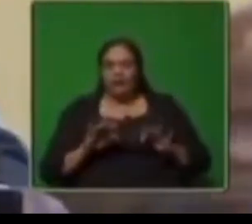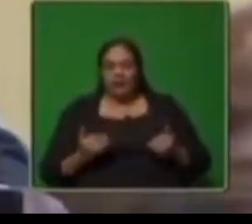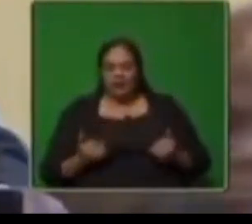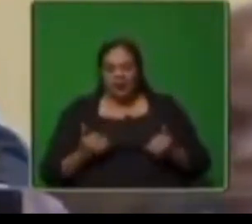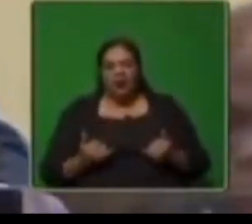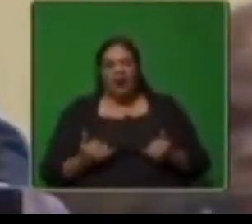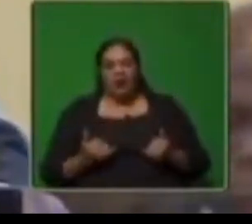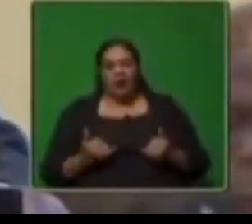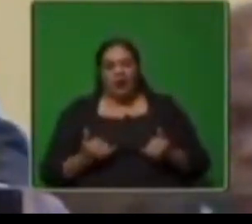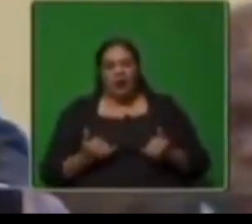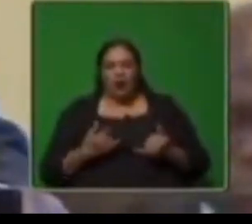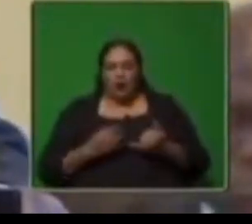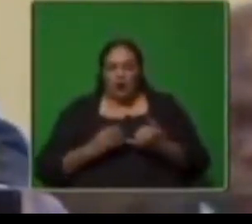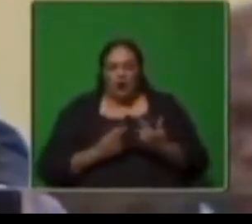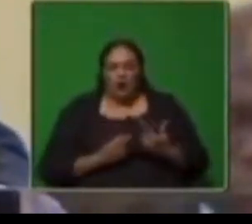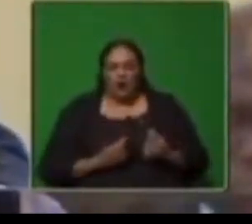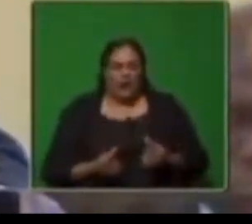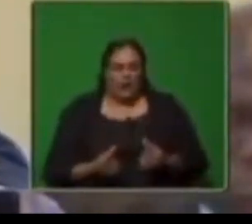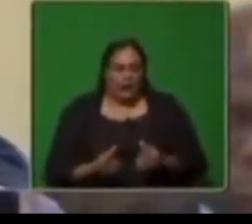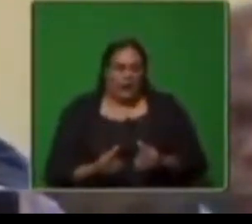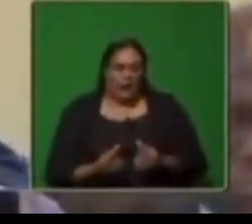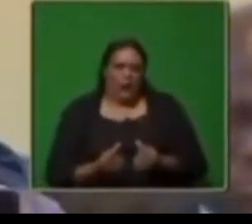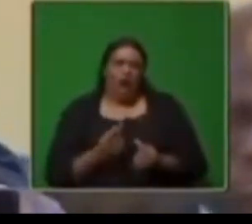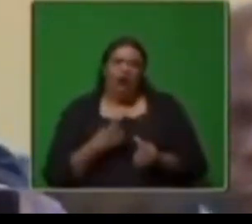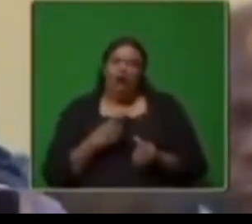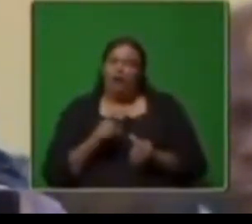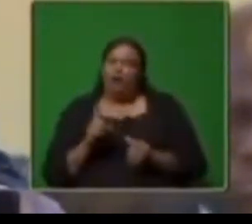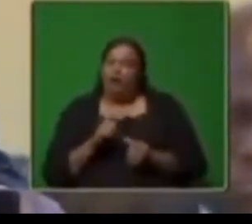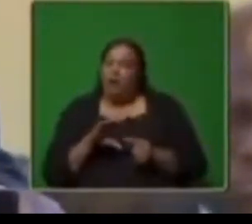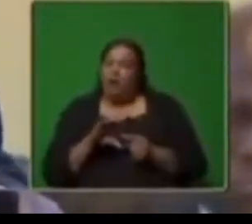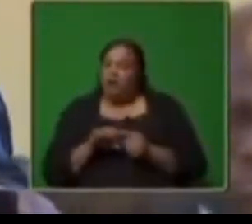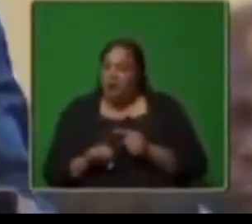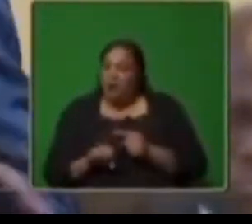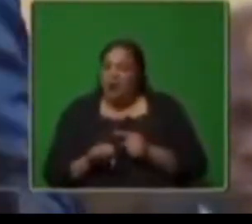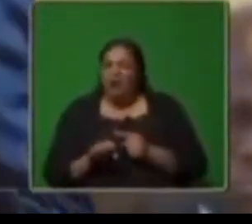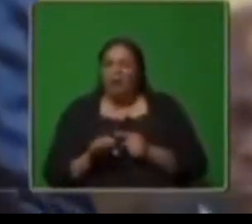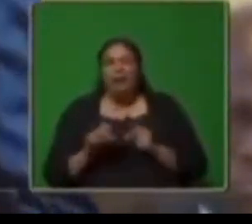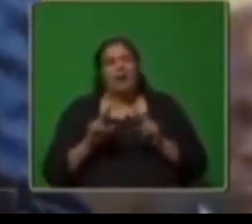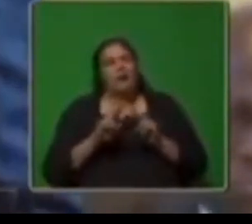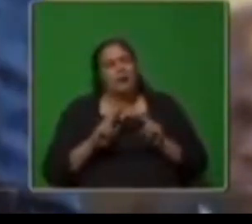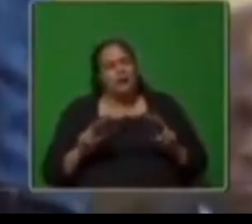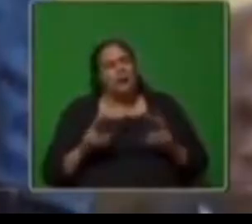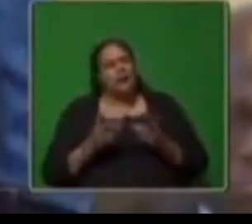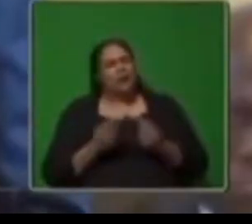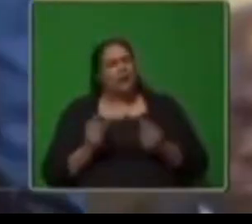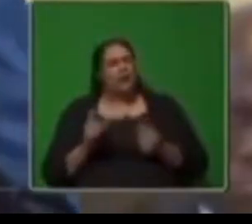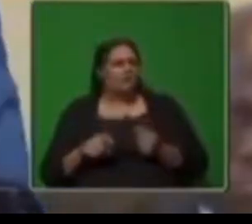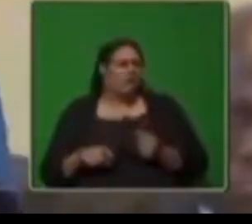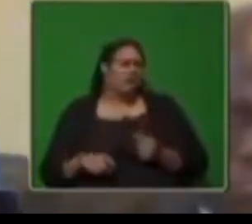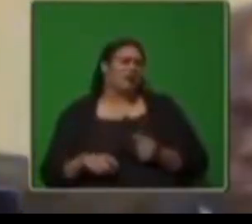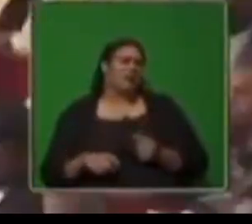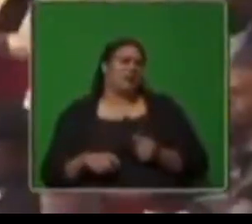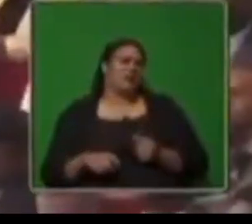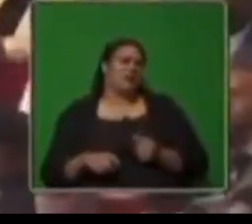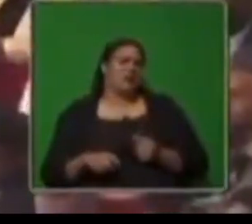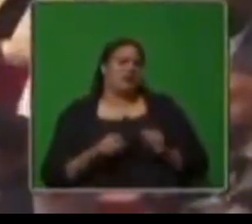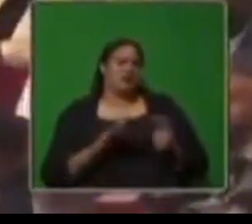current diplomatic efforts to find a peaceful resolution,